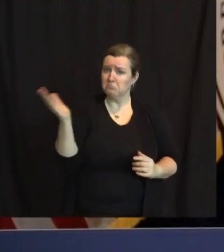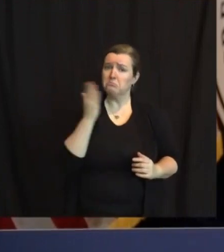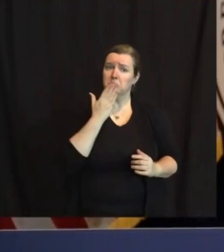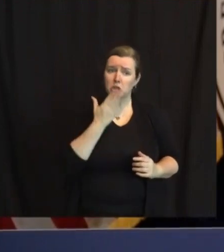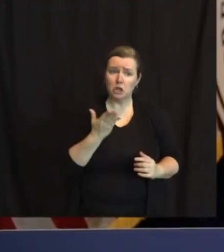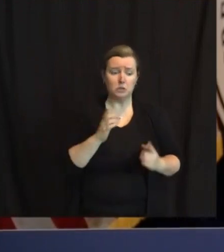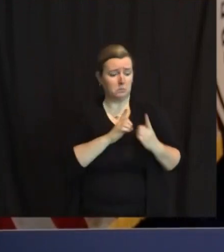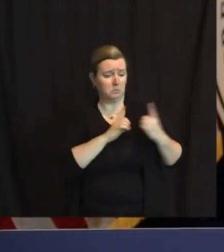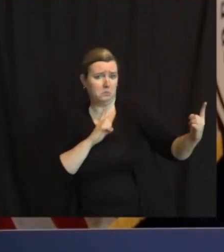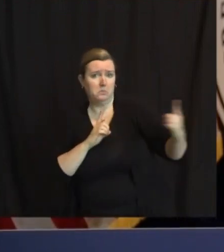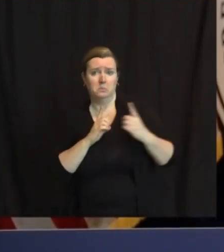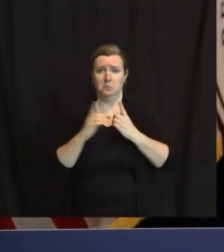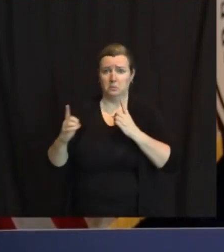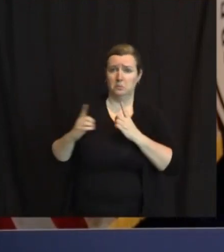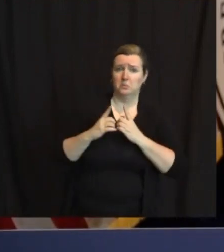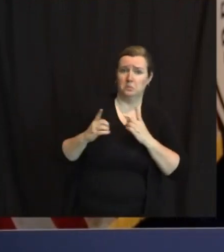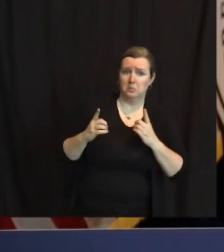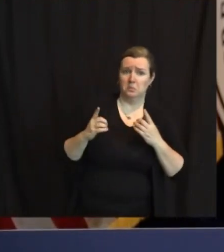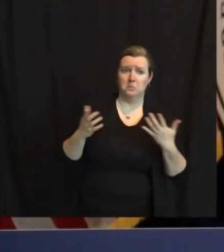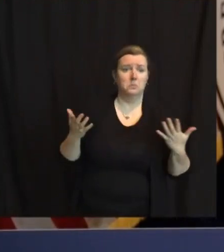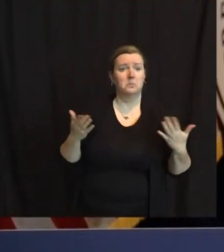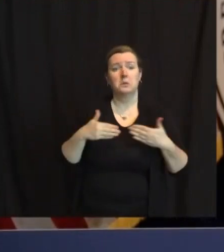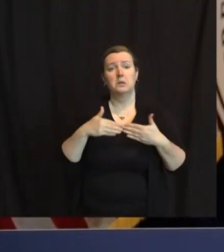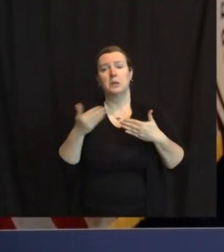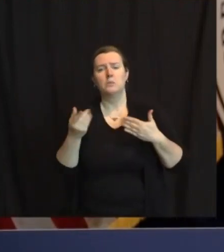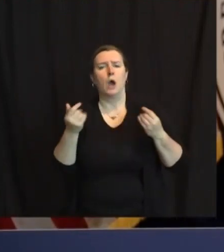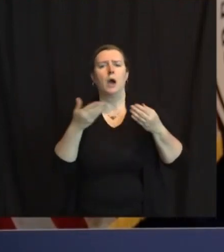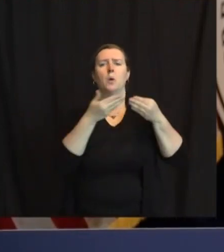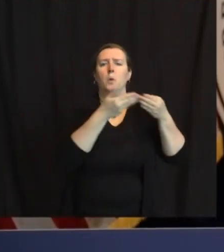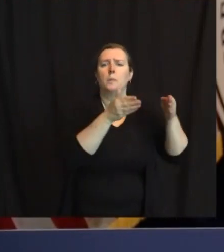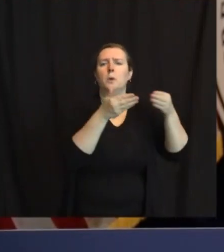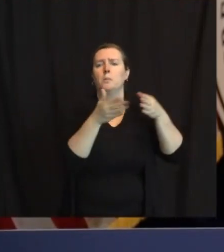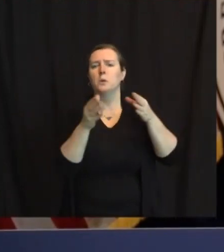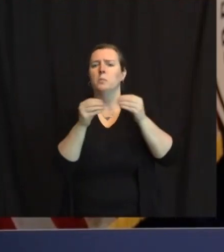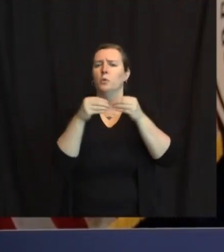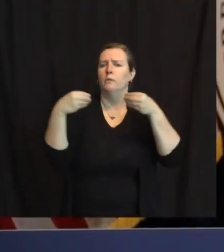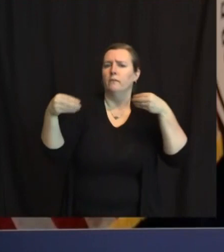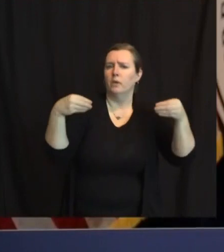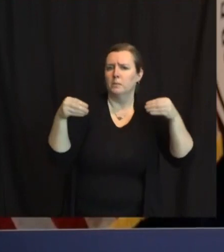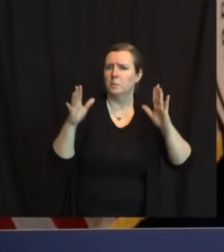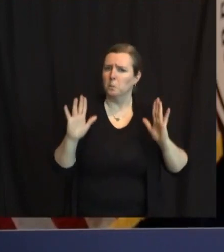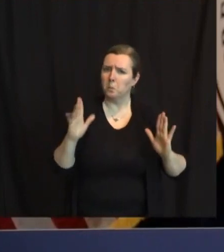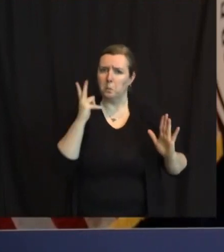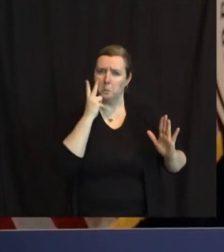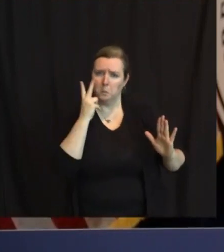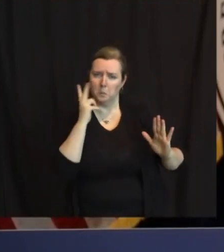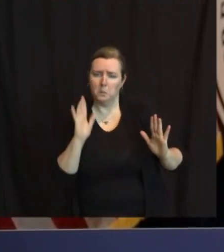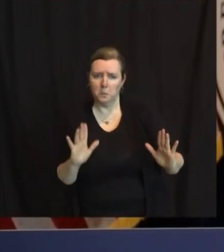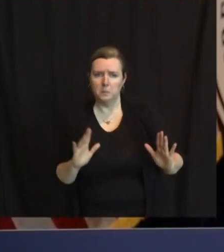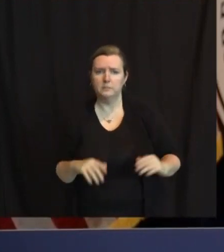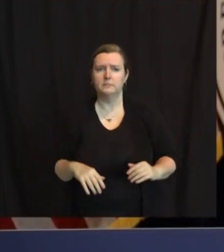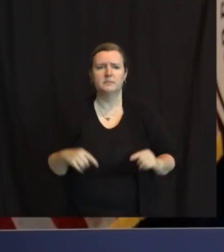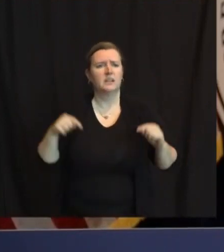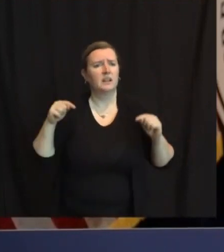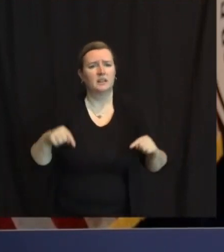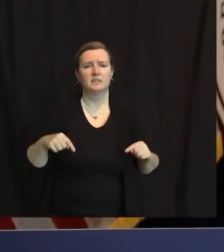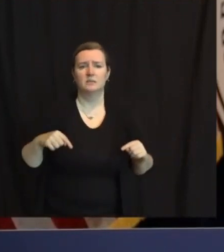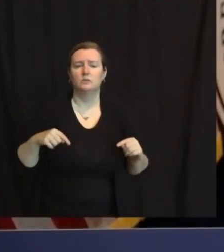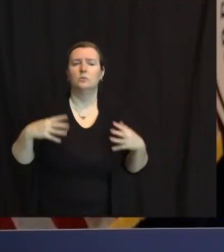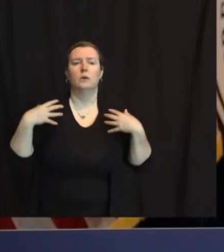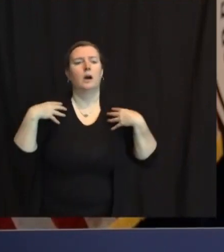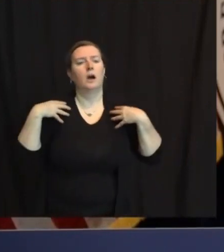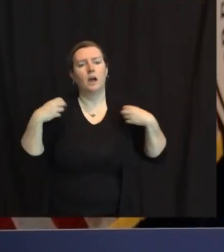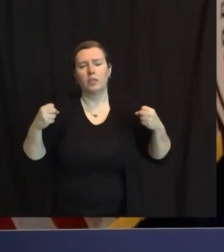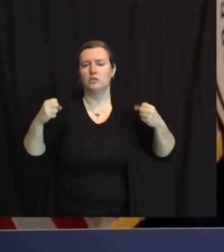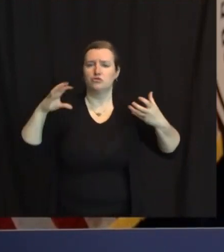to take more steps. So I underscore that. Let's get away. This is both a health crisis of proportions we've never seen